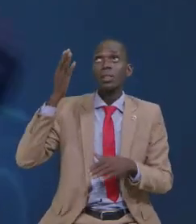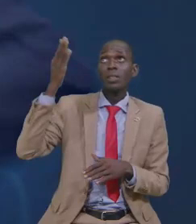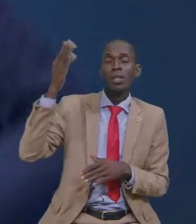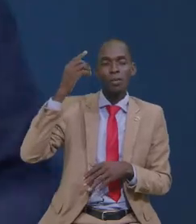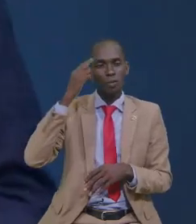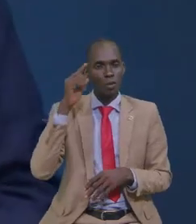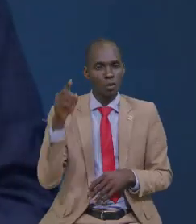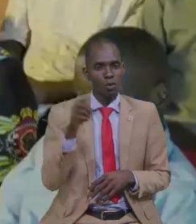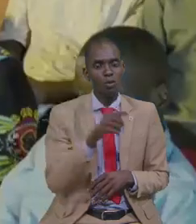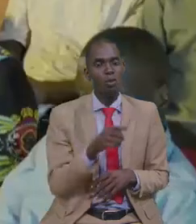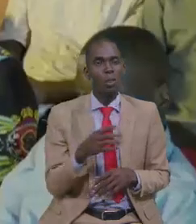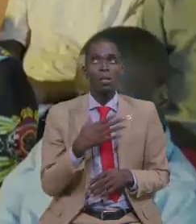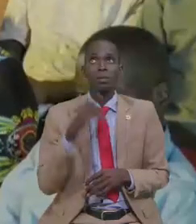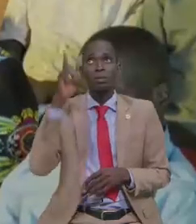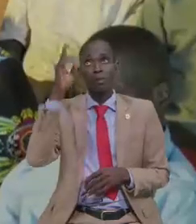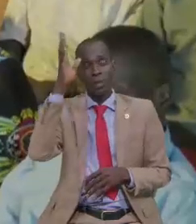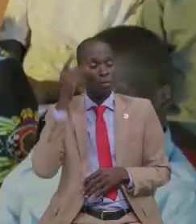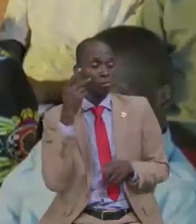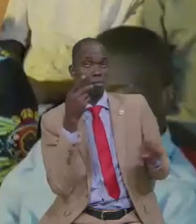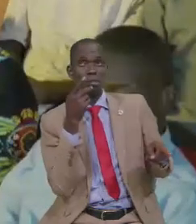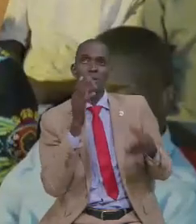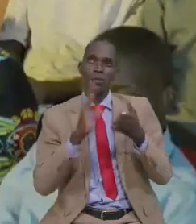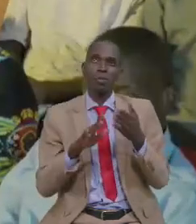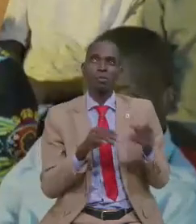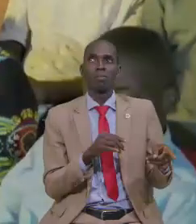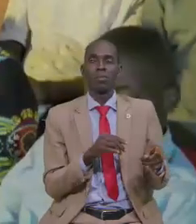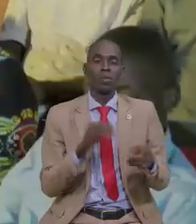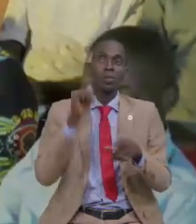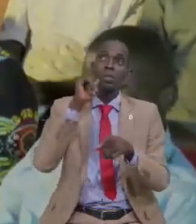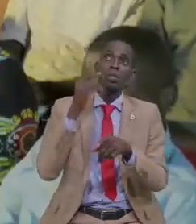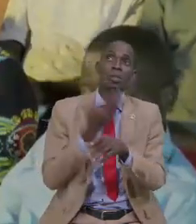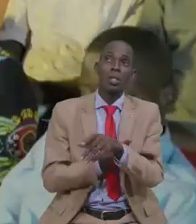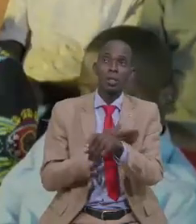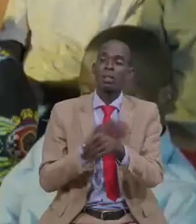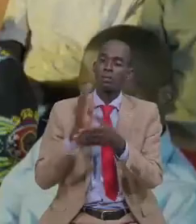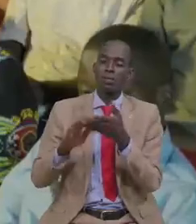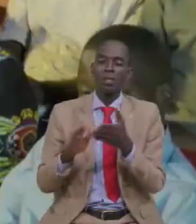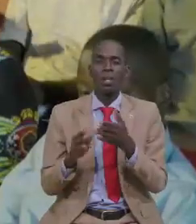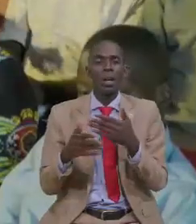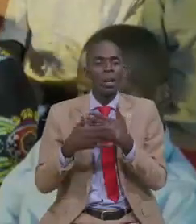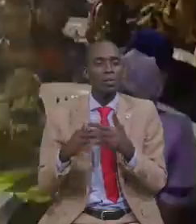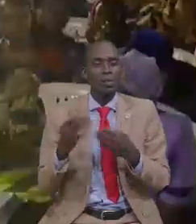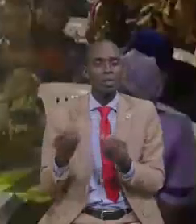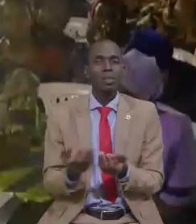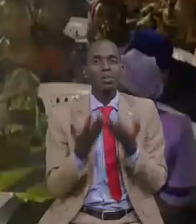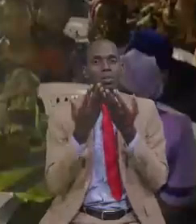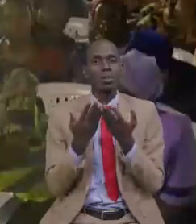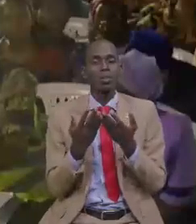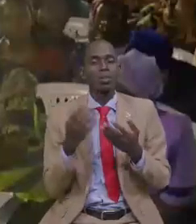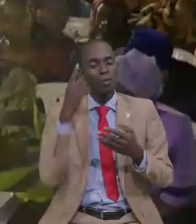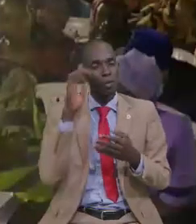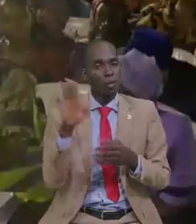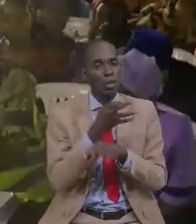her there forgiver. At the sacrifice for their freedom, the powers that used to chase